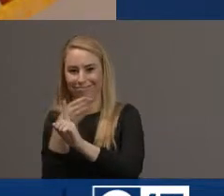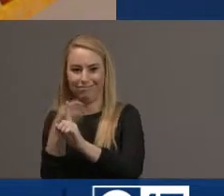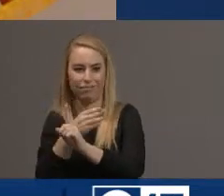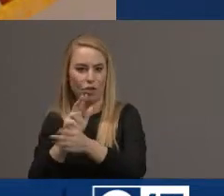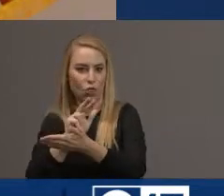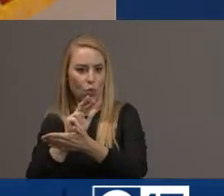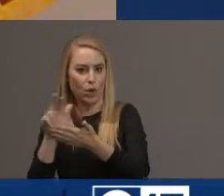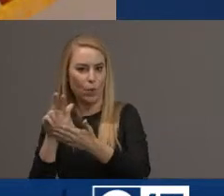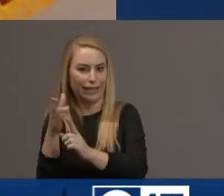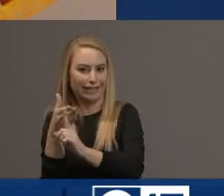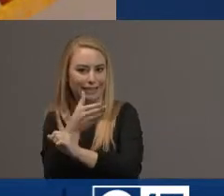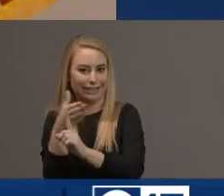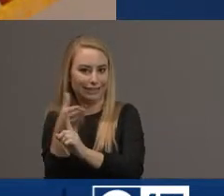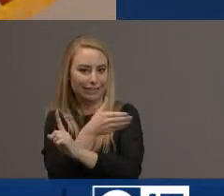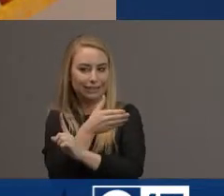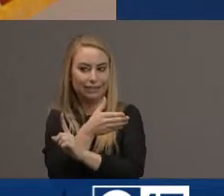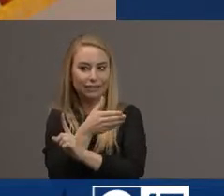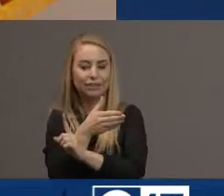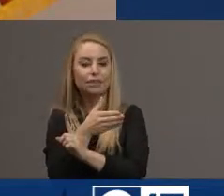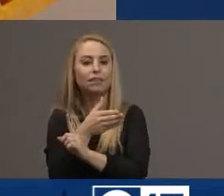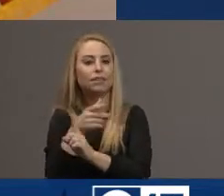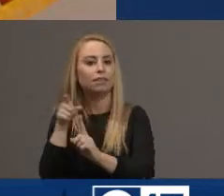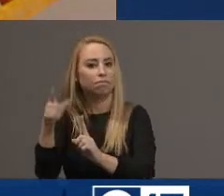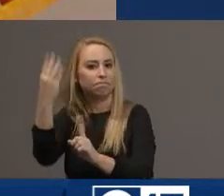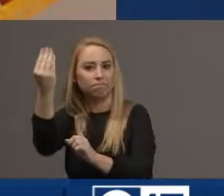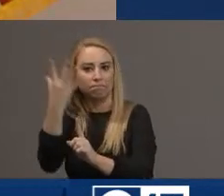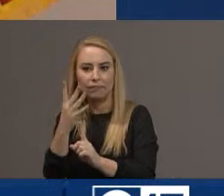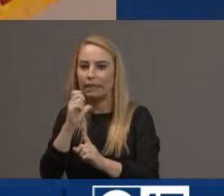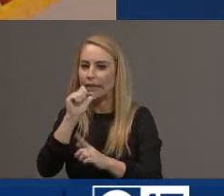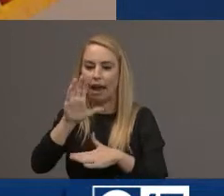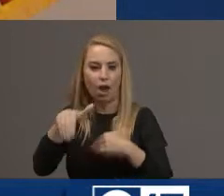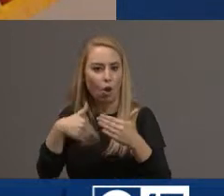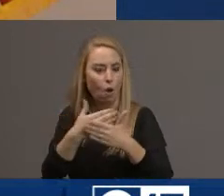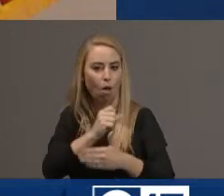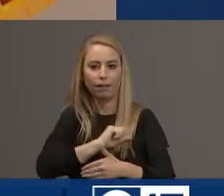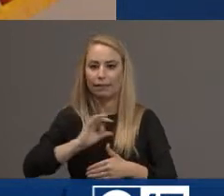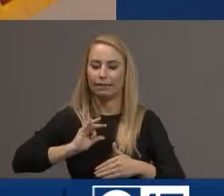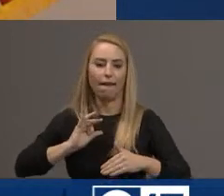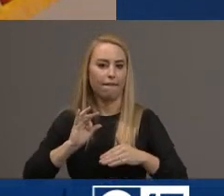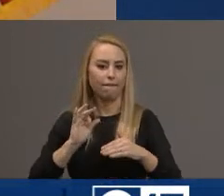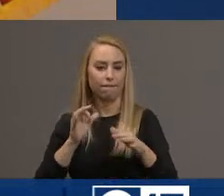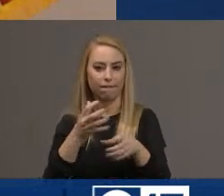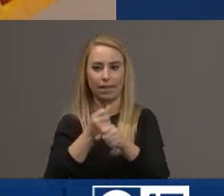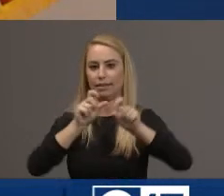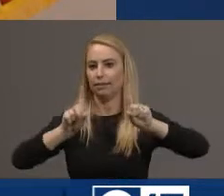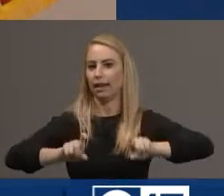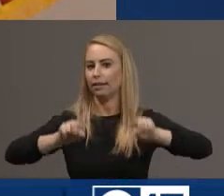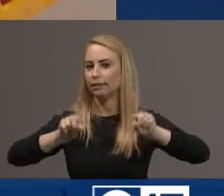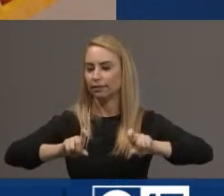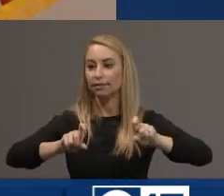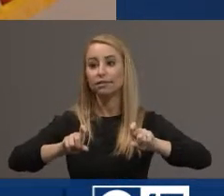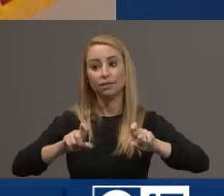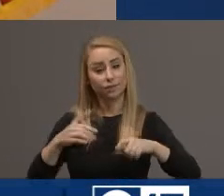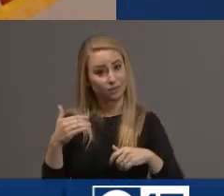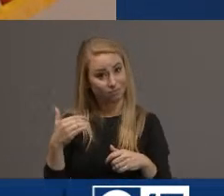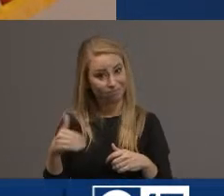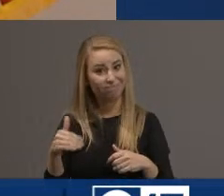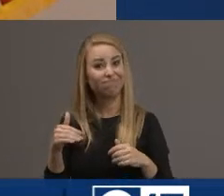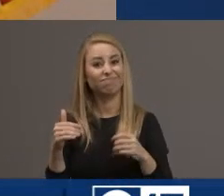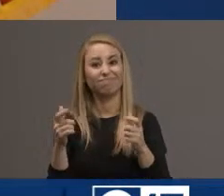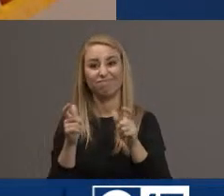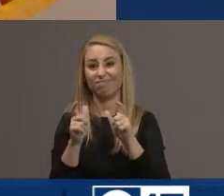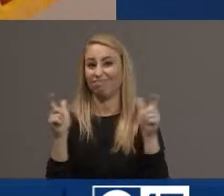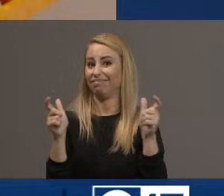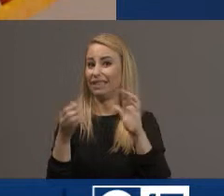weeks. We're hearing that not all staff or residents are being tested, with a pretty significant portion of